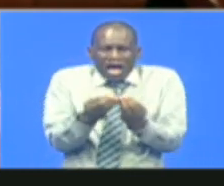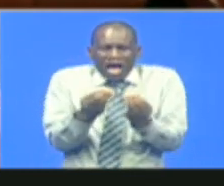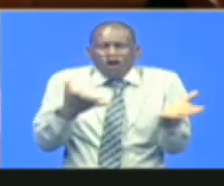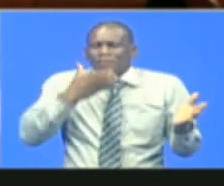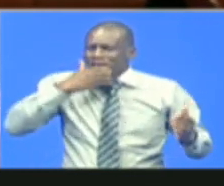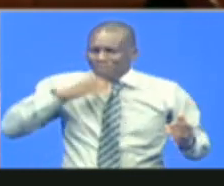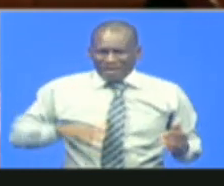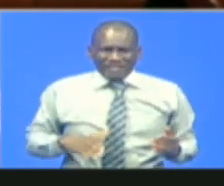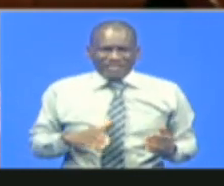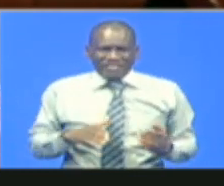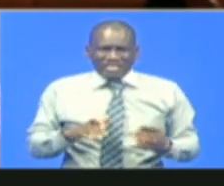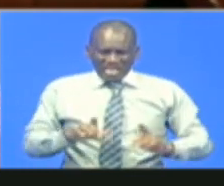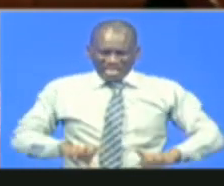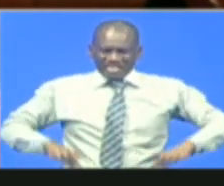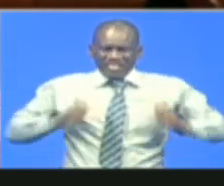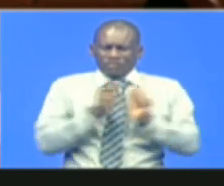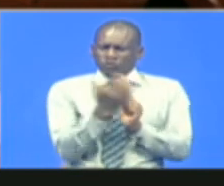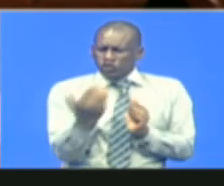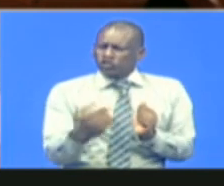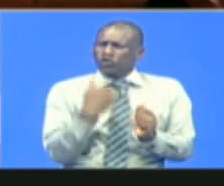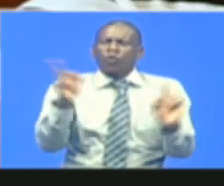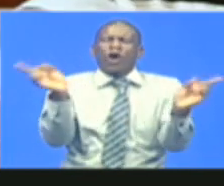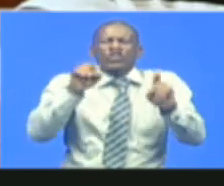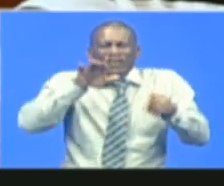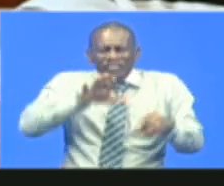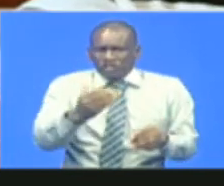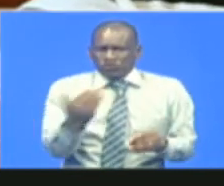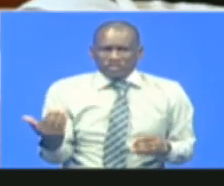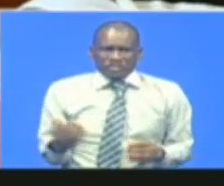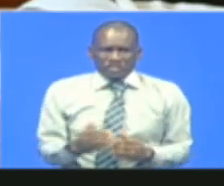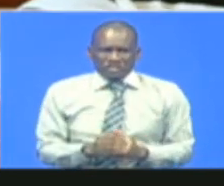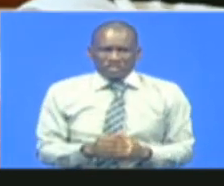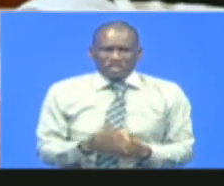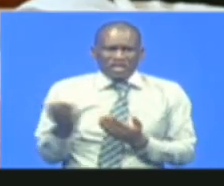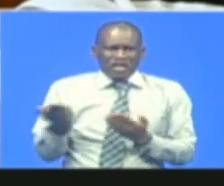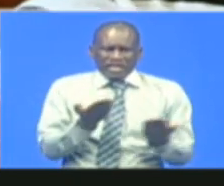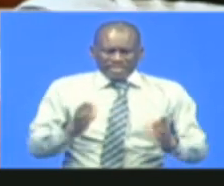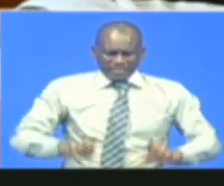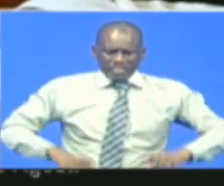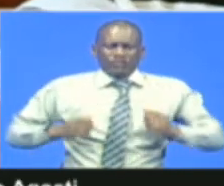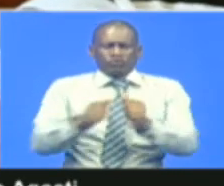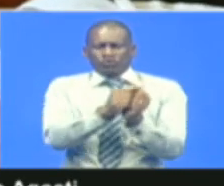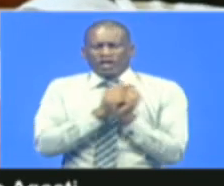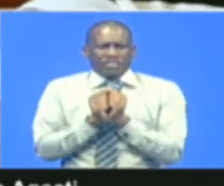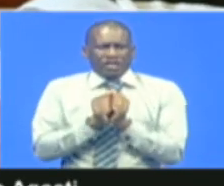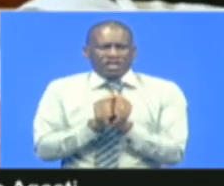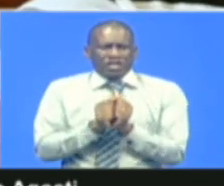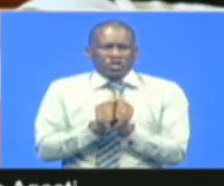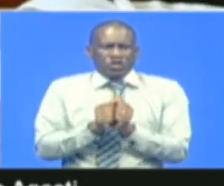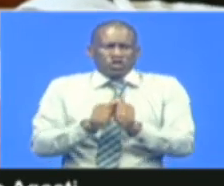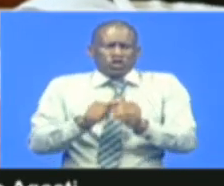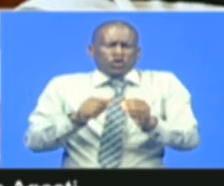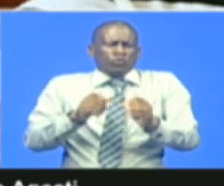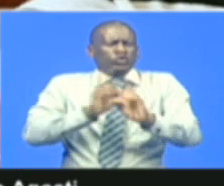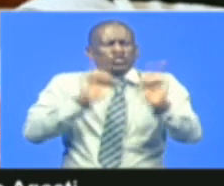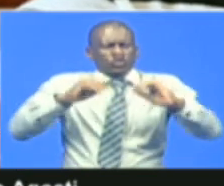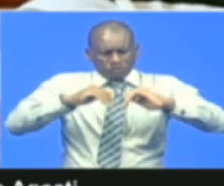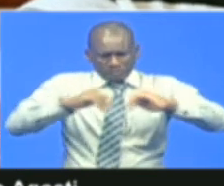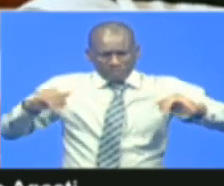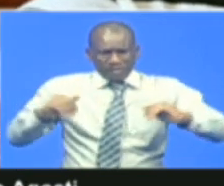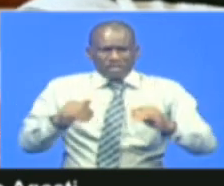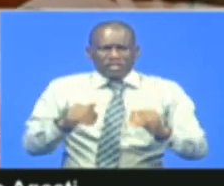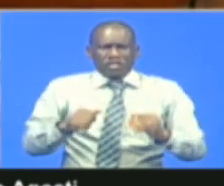parents are living with children who are not theirs. Tuishi pamoja. Tusikuje tukatengana, tukae